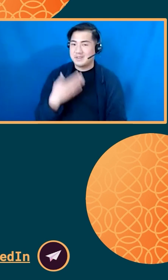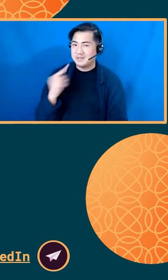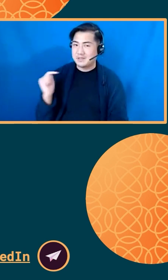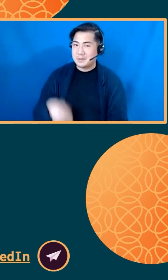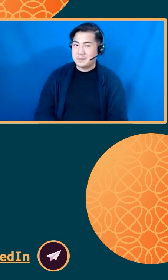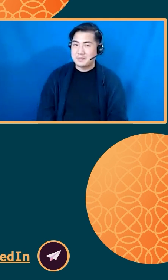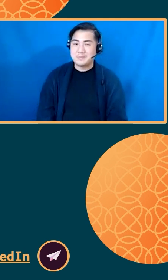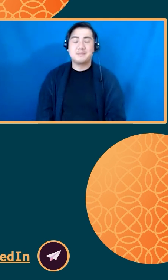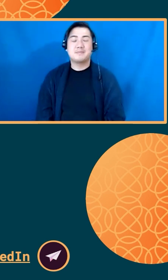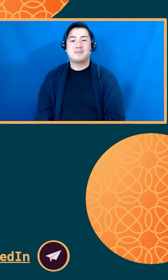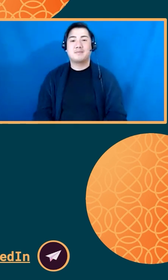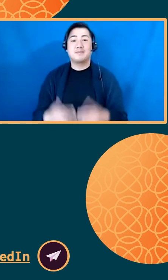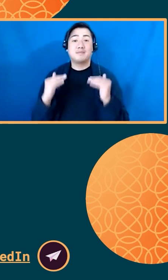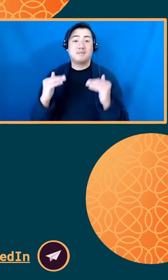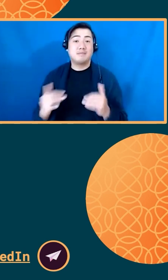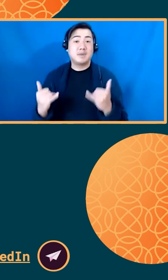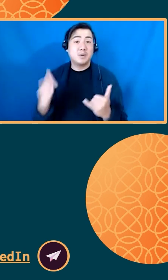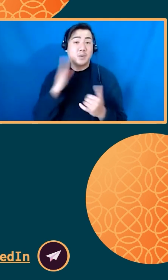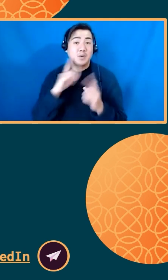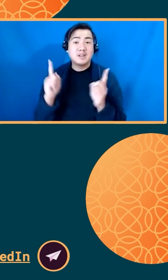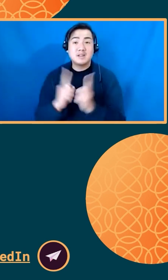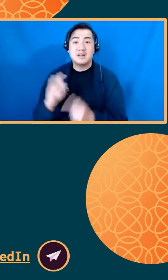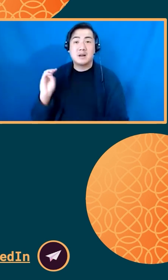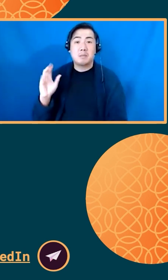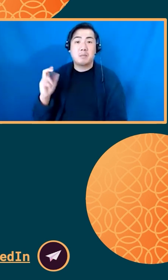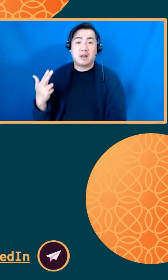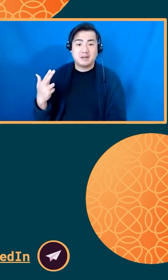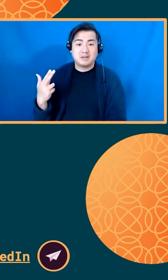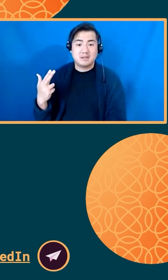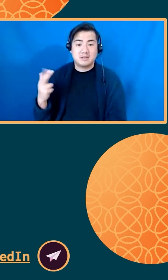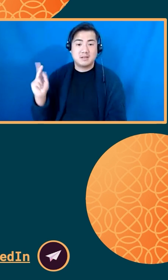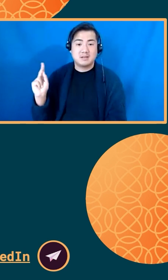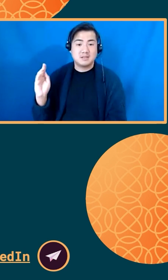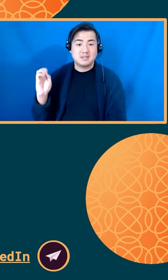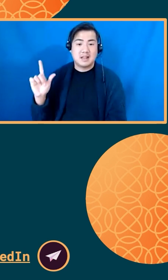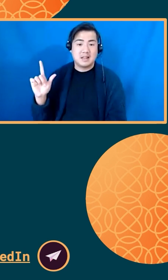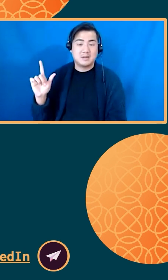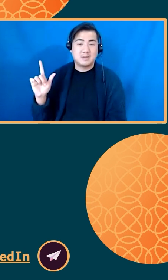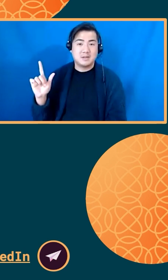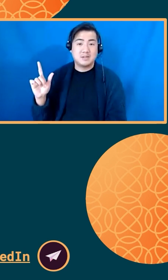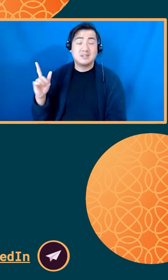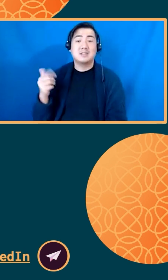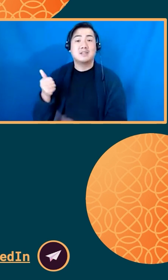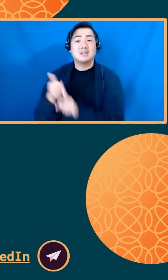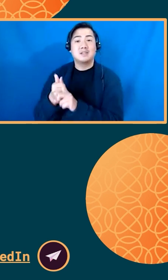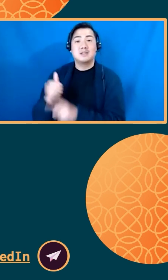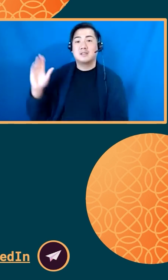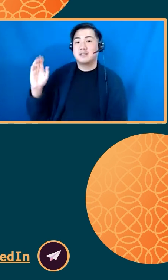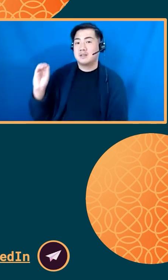Let us meet Micah J. Wonjun Kessel, CEO of